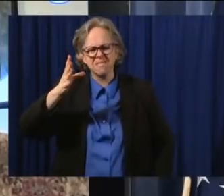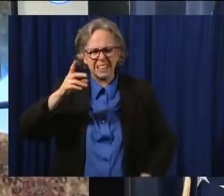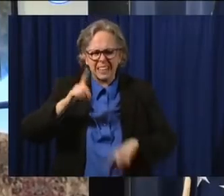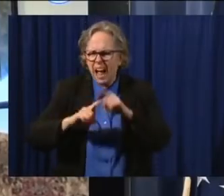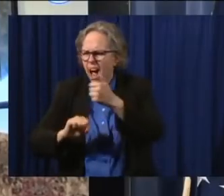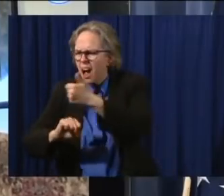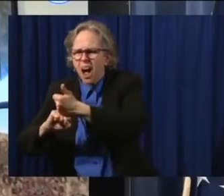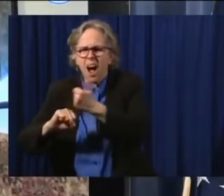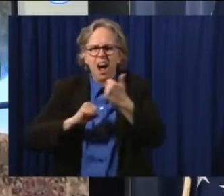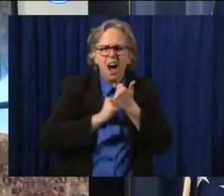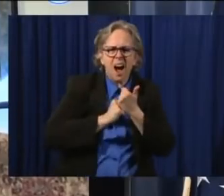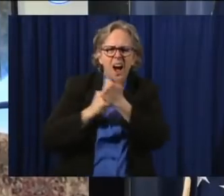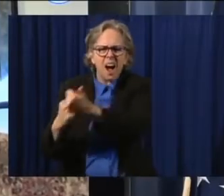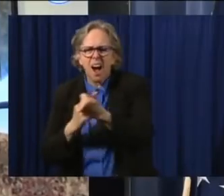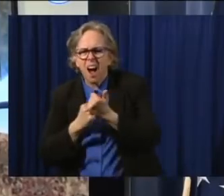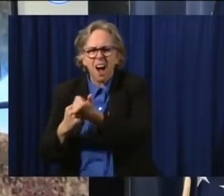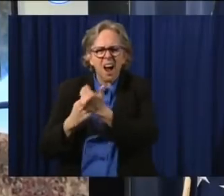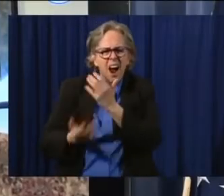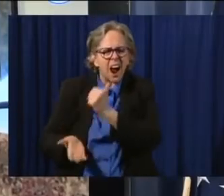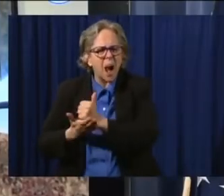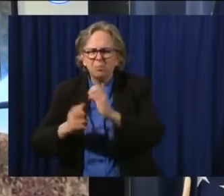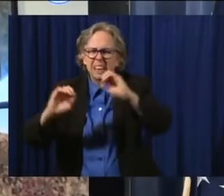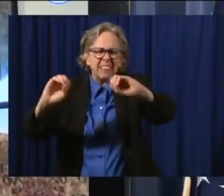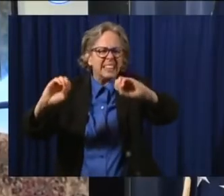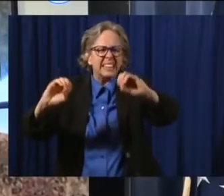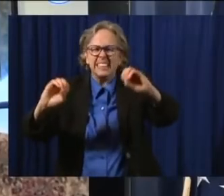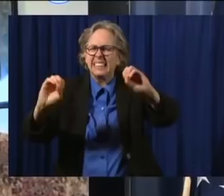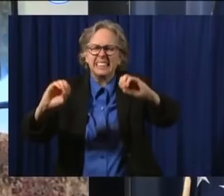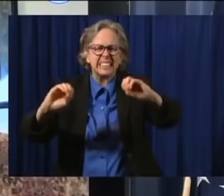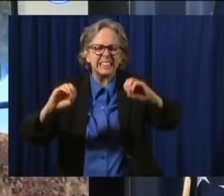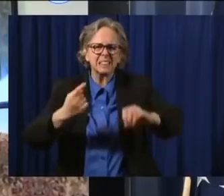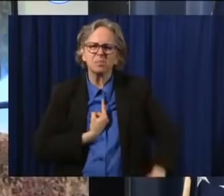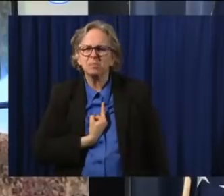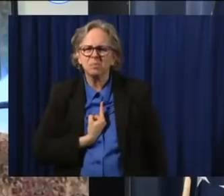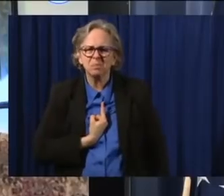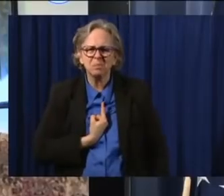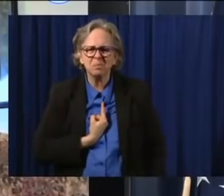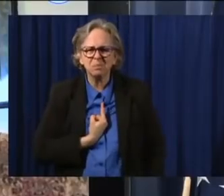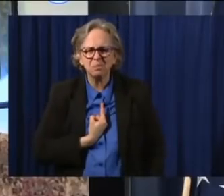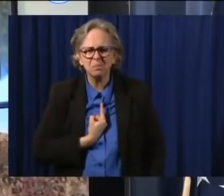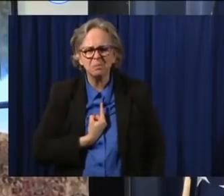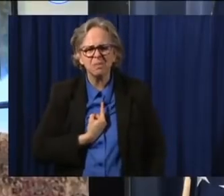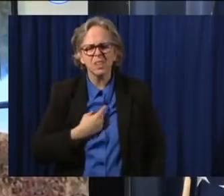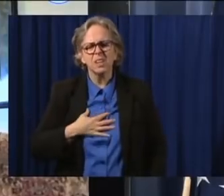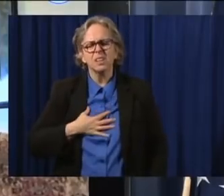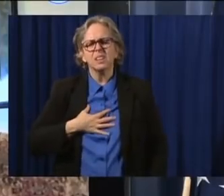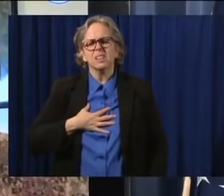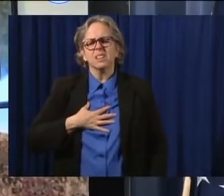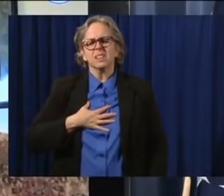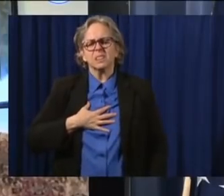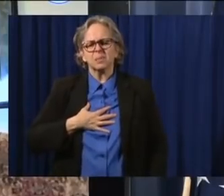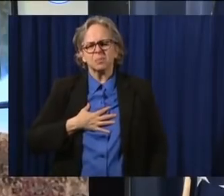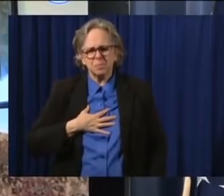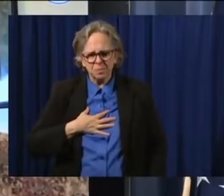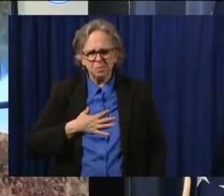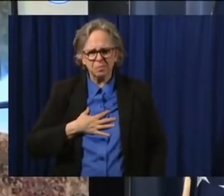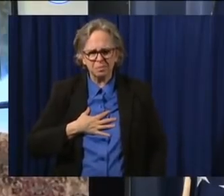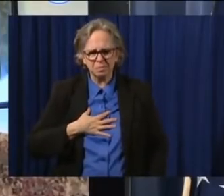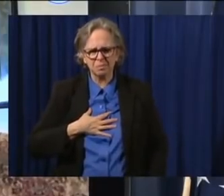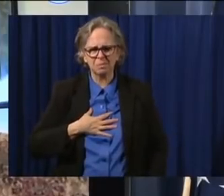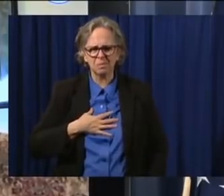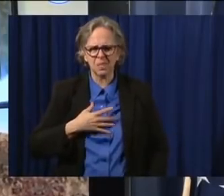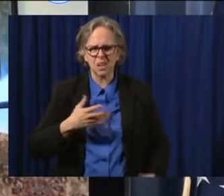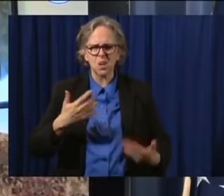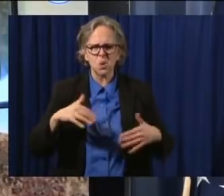and help you, and with both the emotional and the physical, disabilities that you're